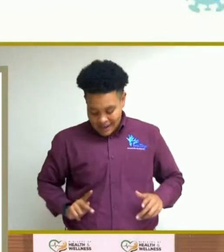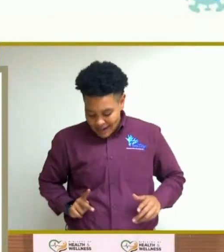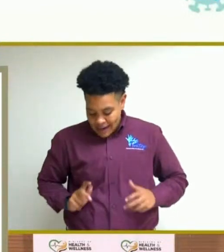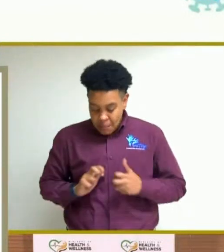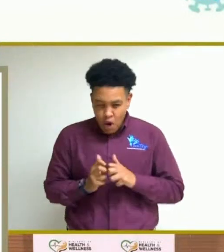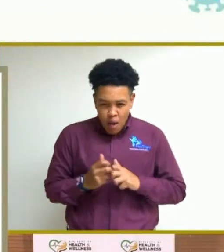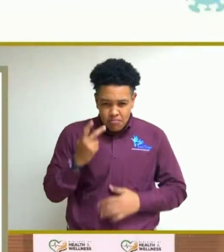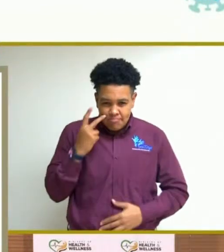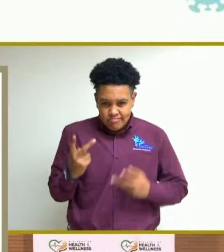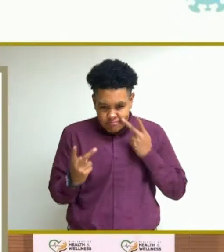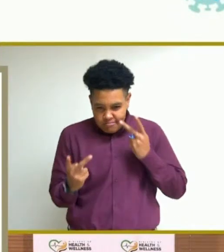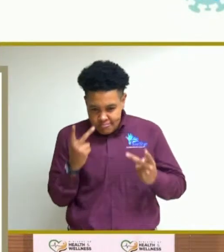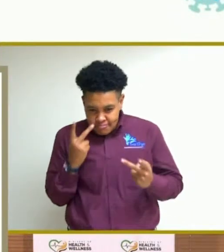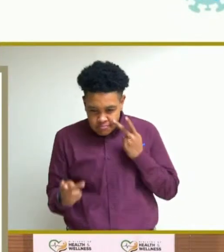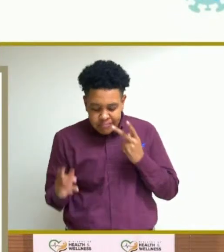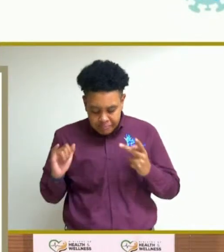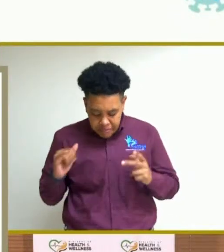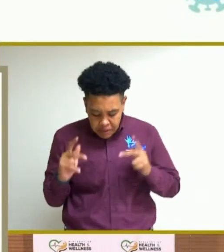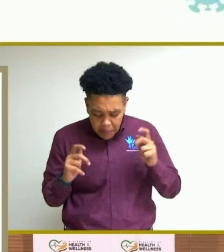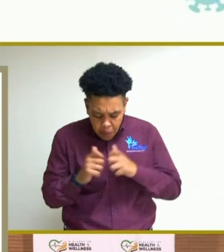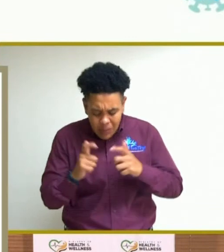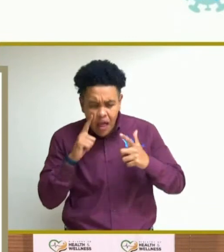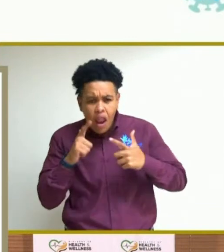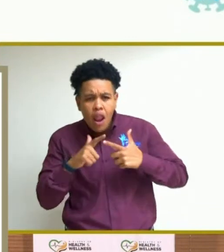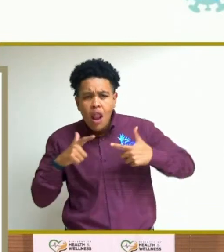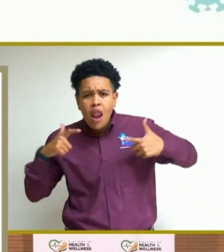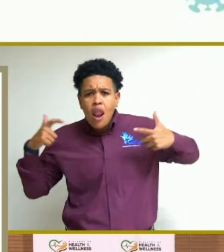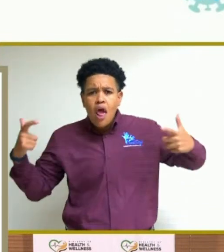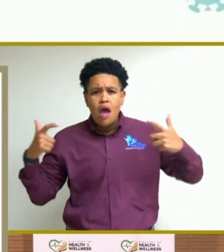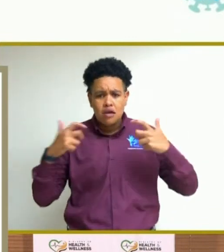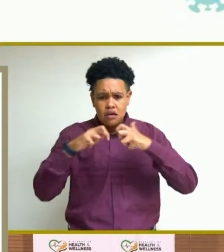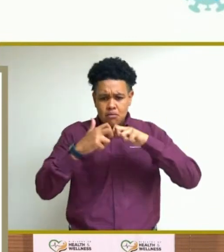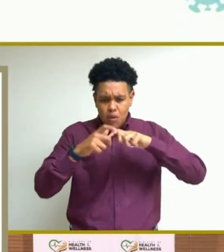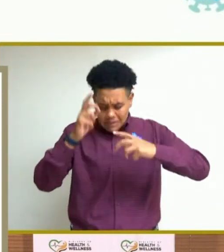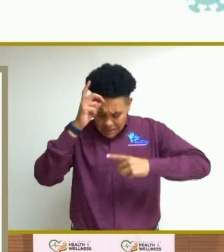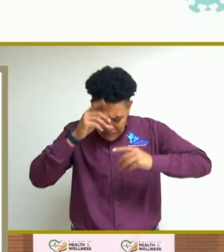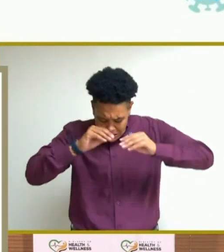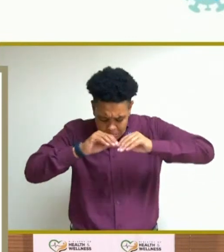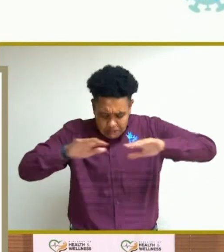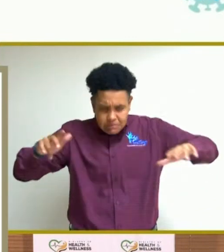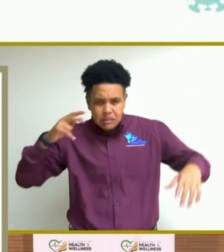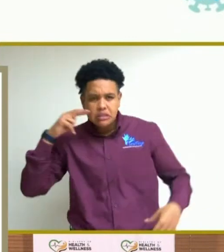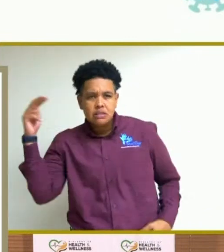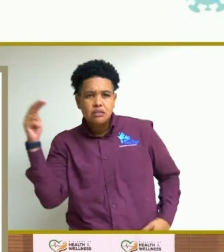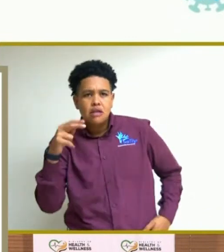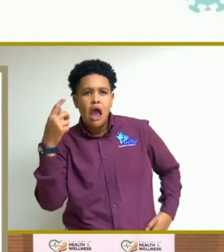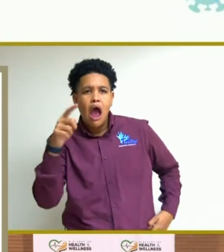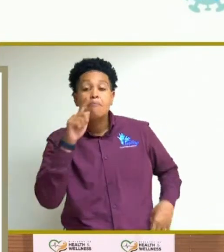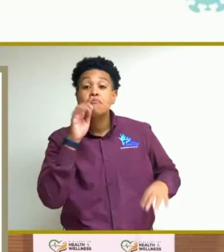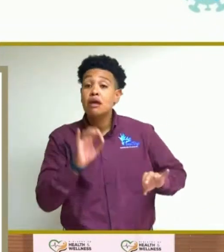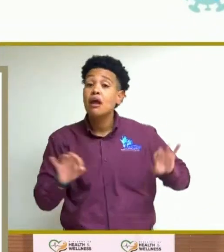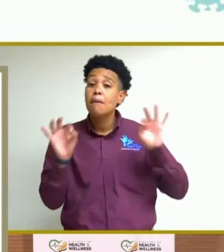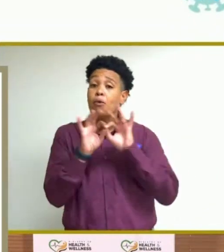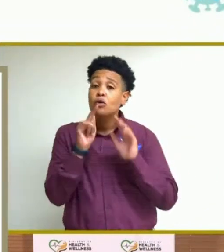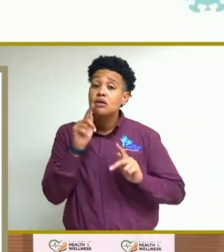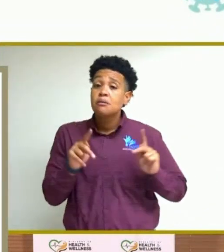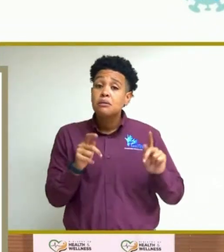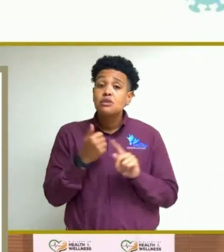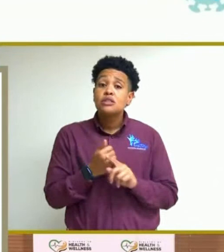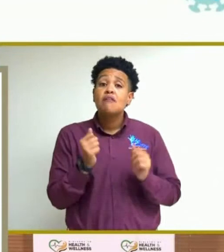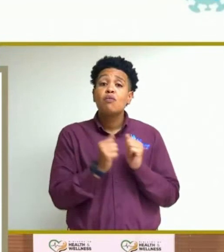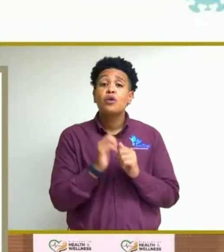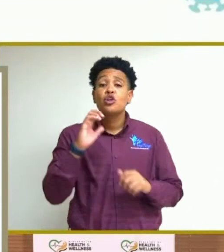seeing persons with a large amount of these diseases. Again, the importance that persons with